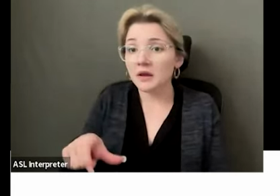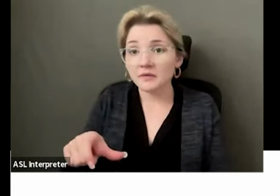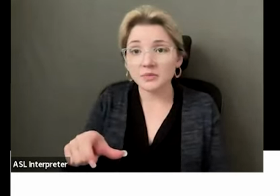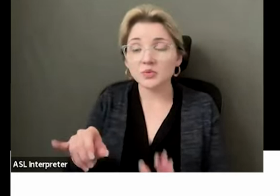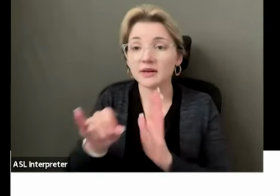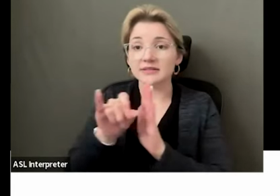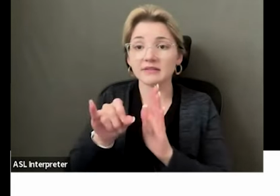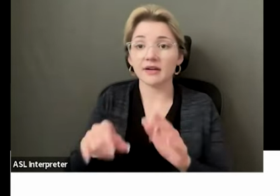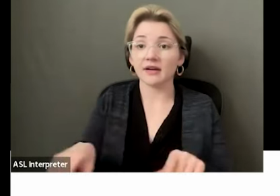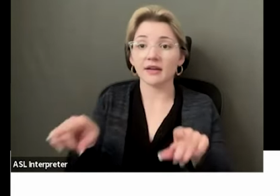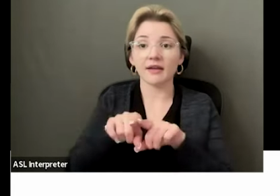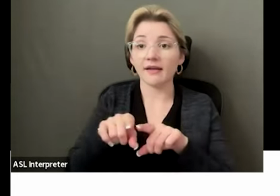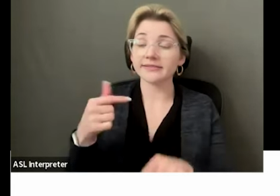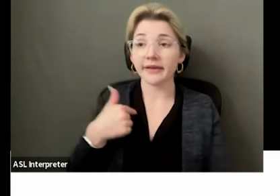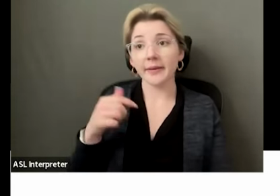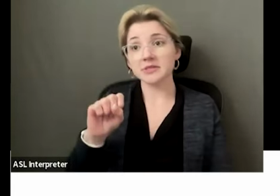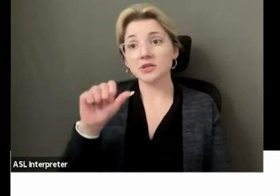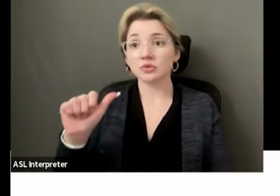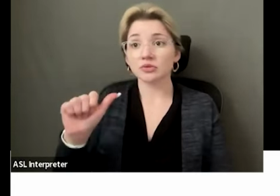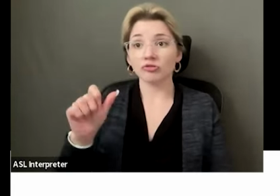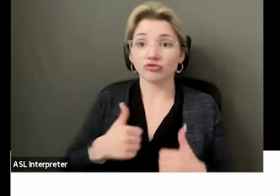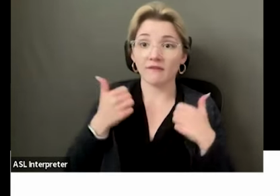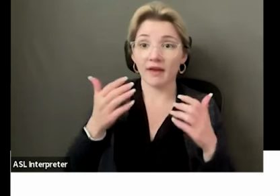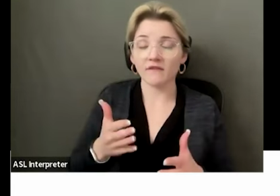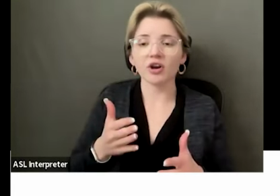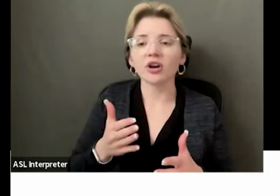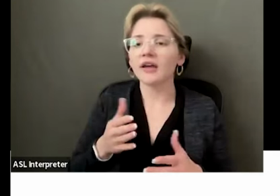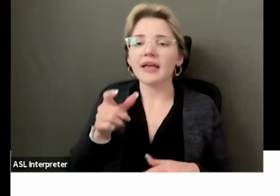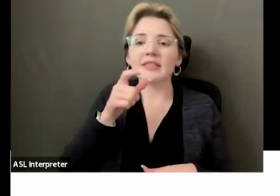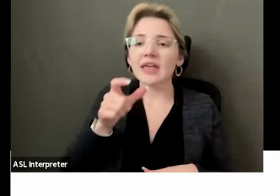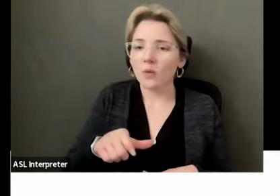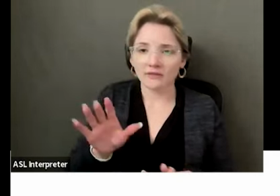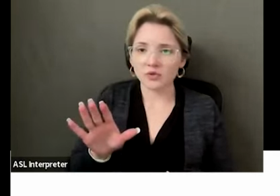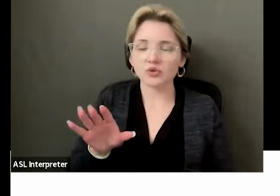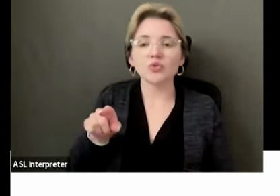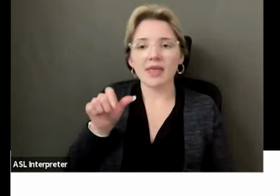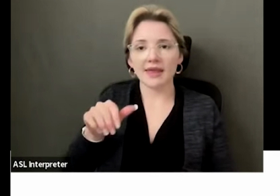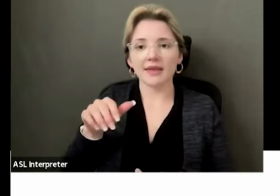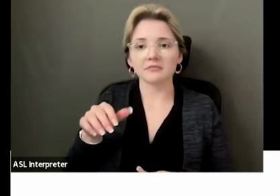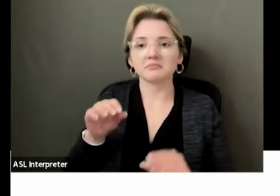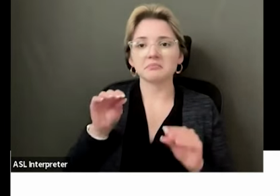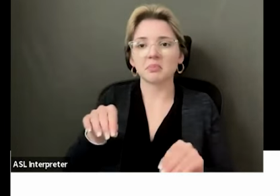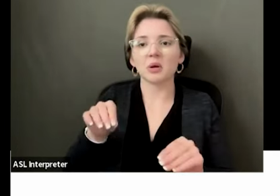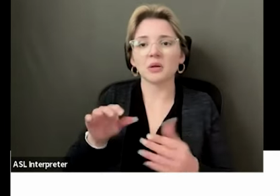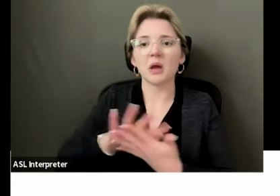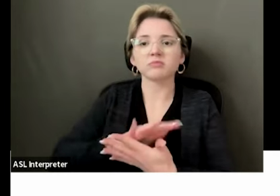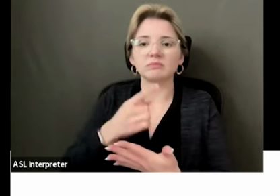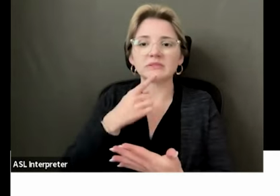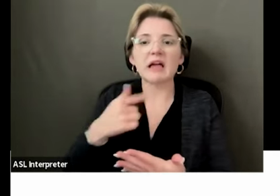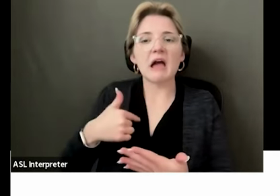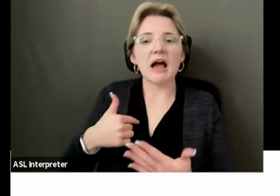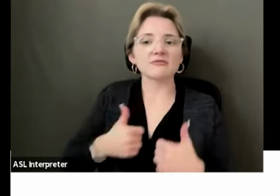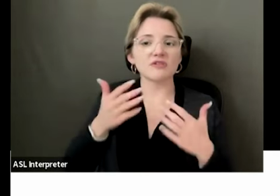They can identify that they are just experiencing domestic gender-based violence. And this is just one